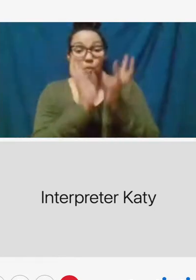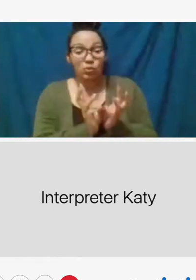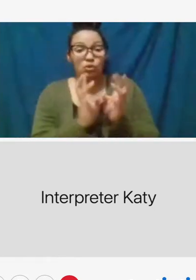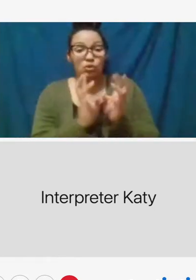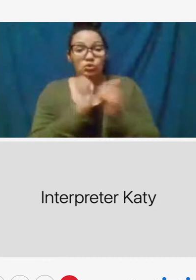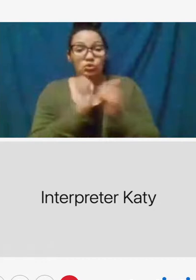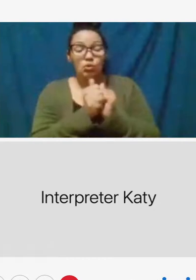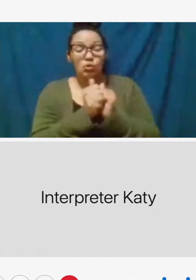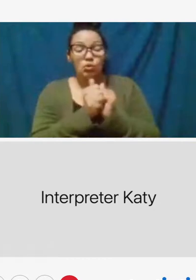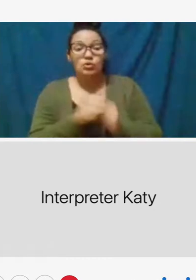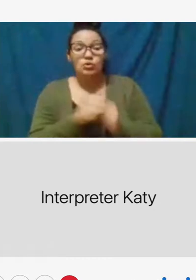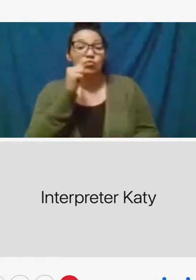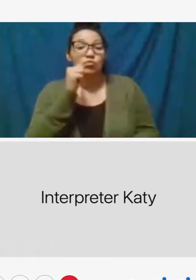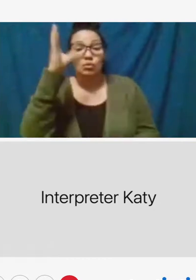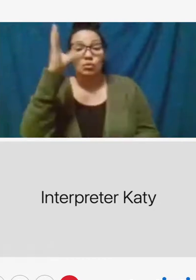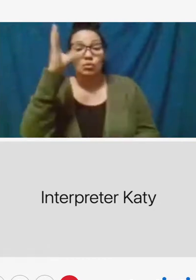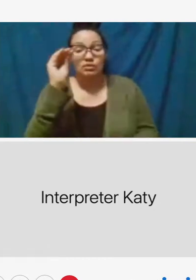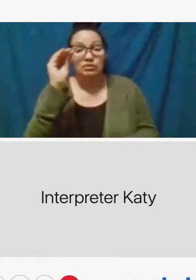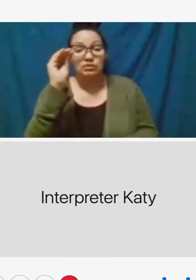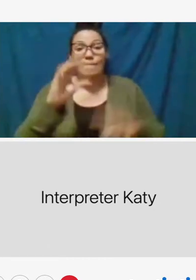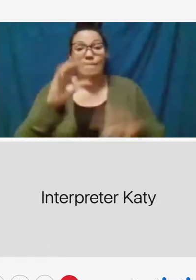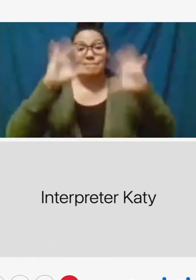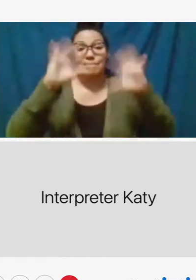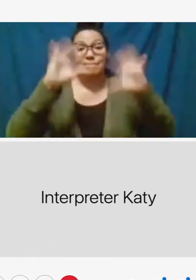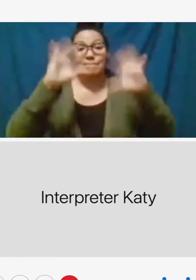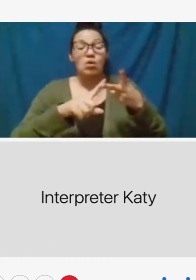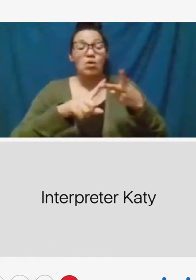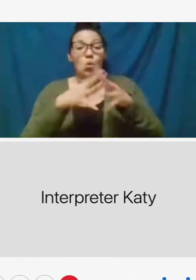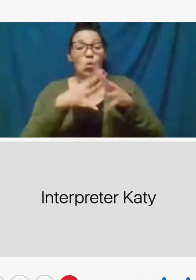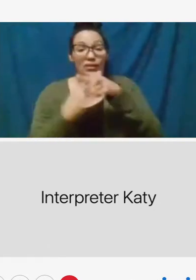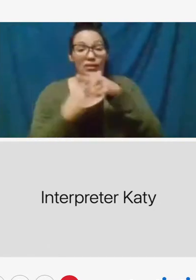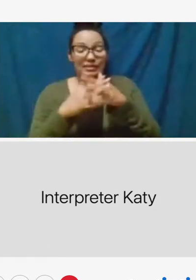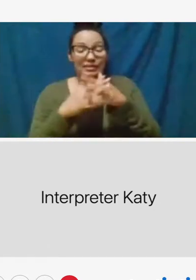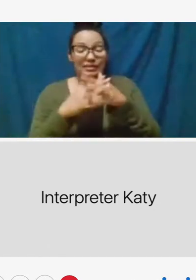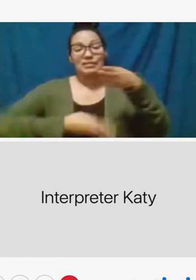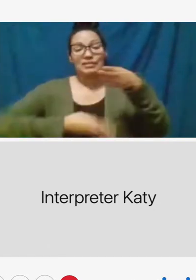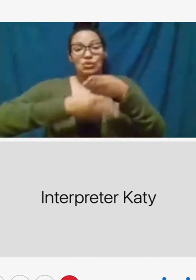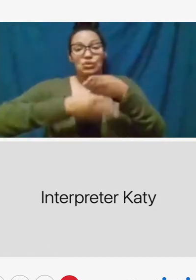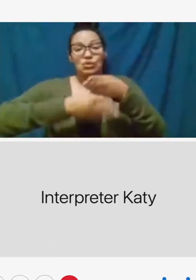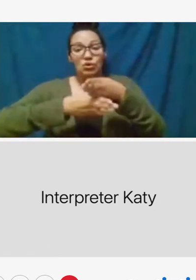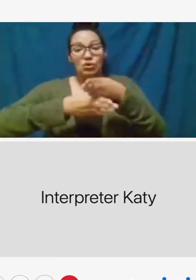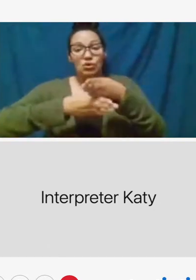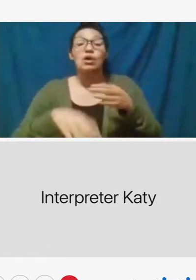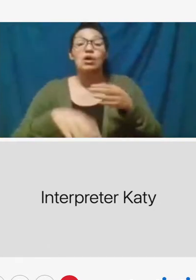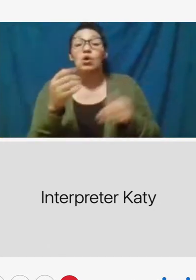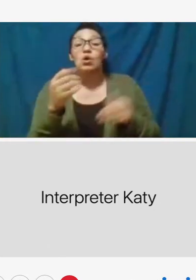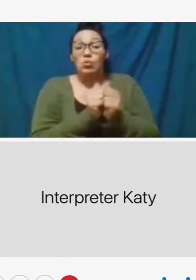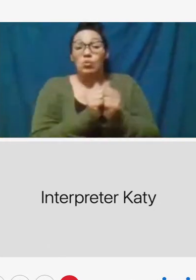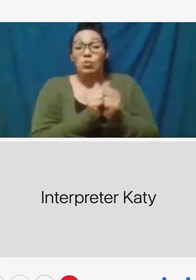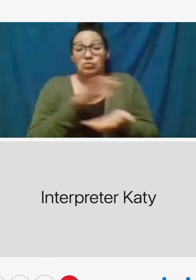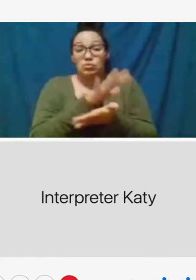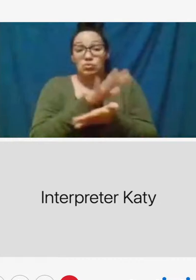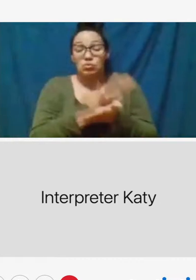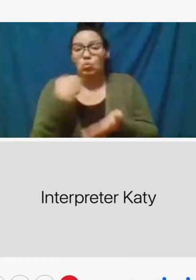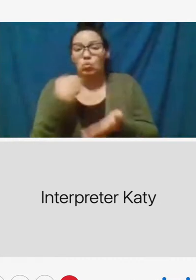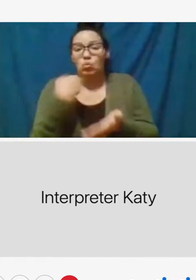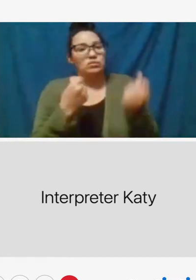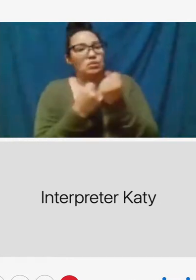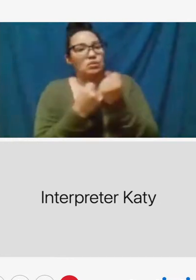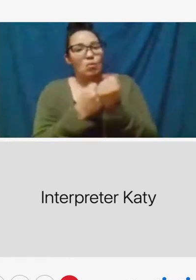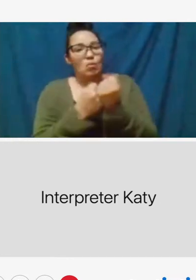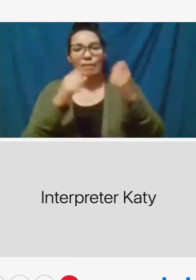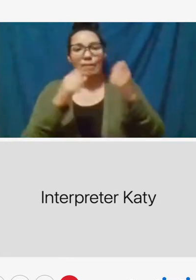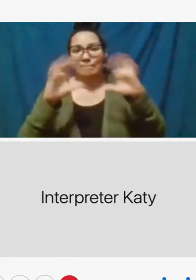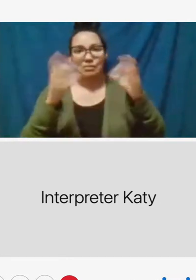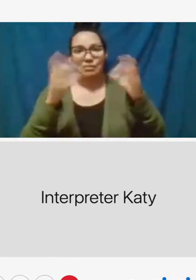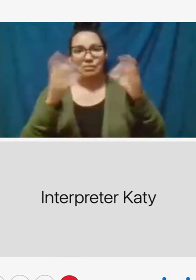wrestling and boys and girls soccer in Brewing country we always look forward to supporting our basketball team there's something about being in